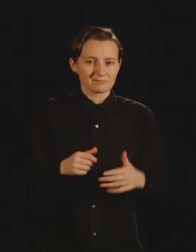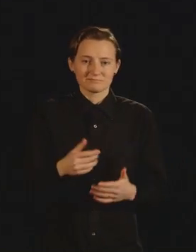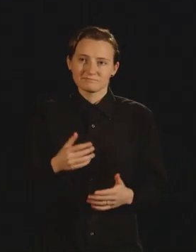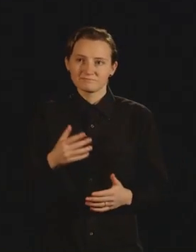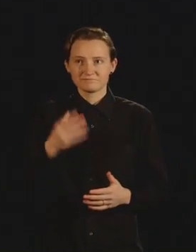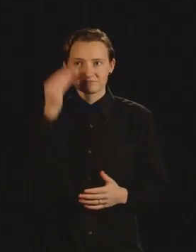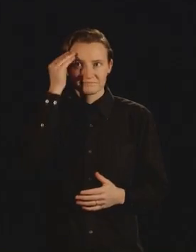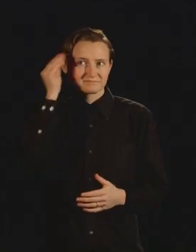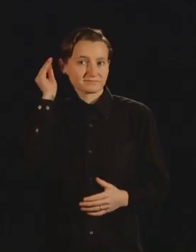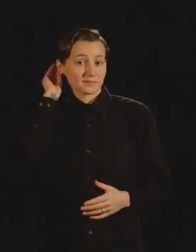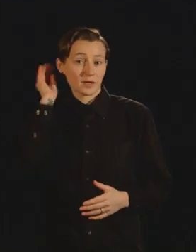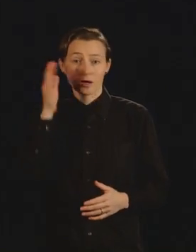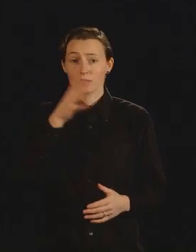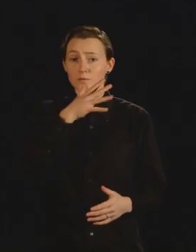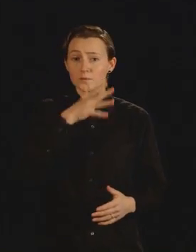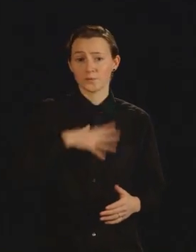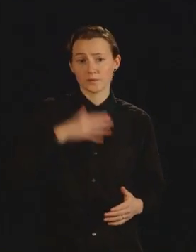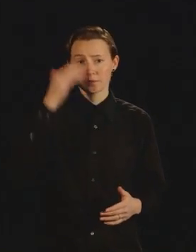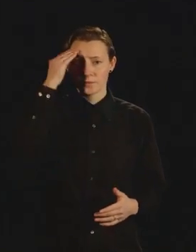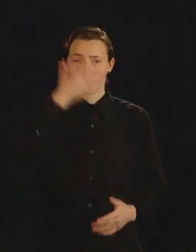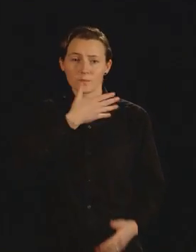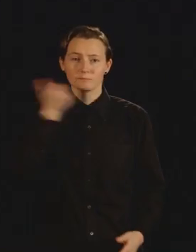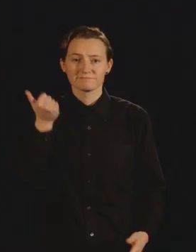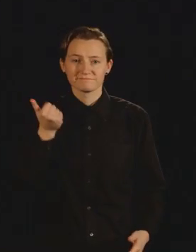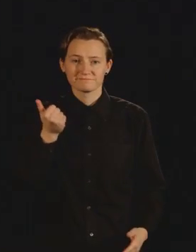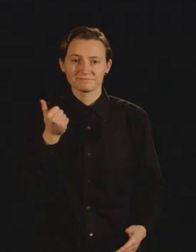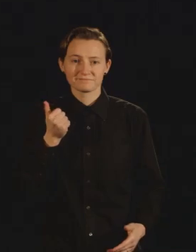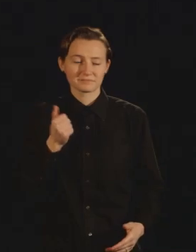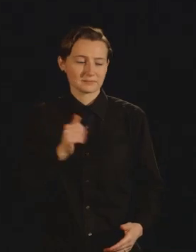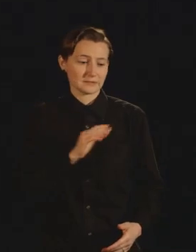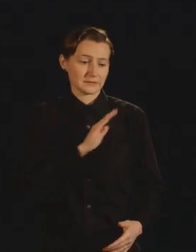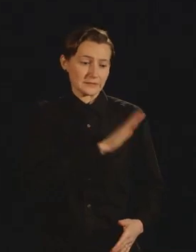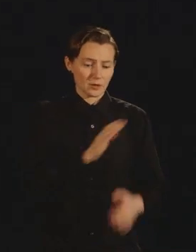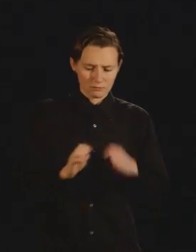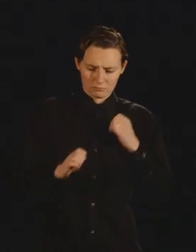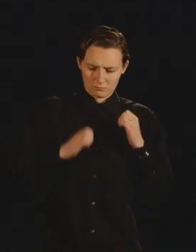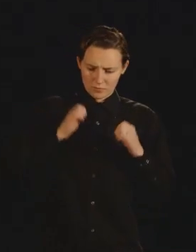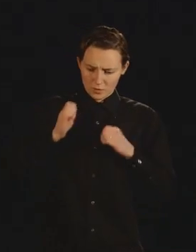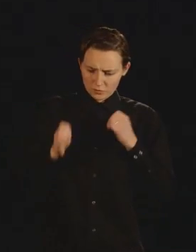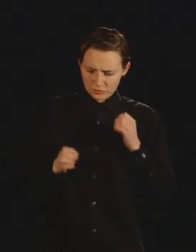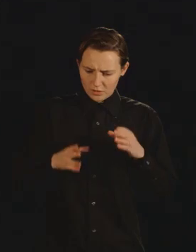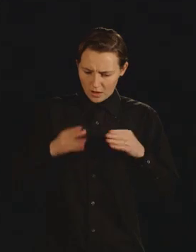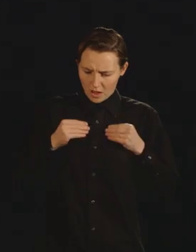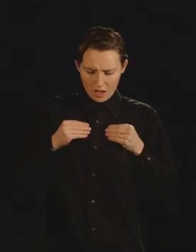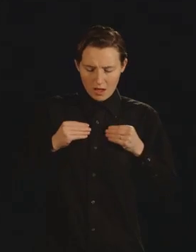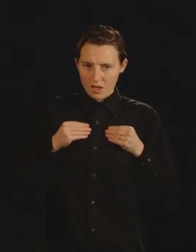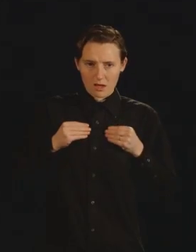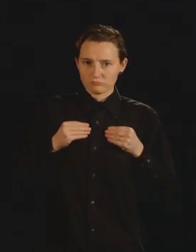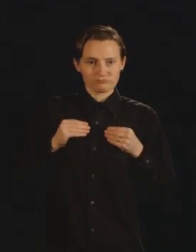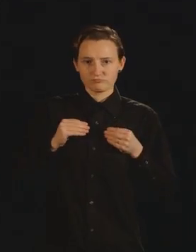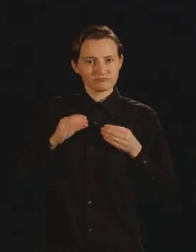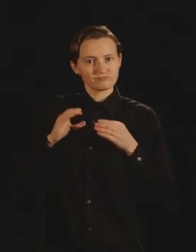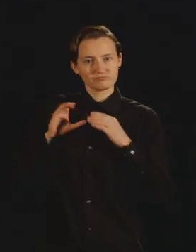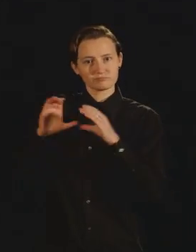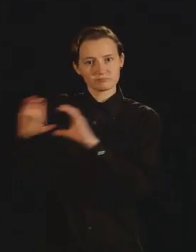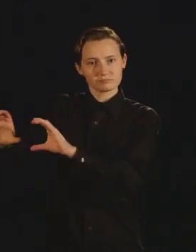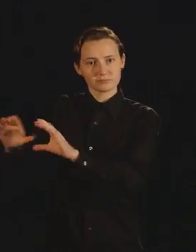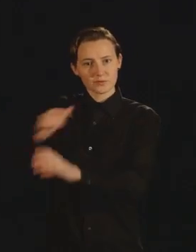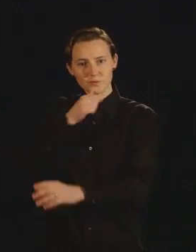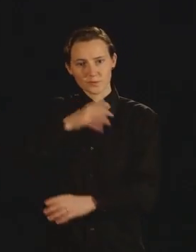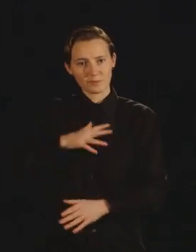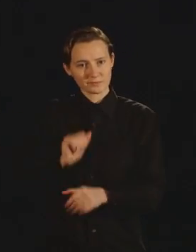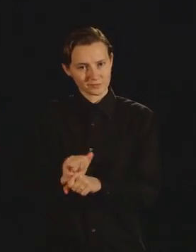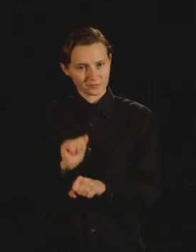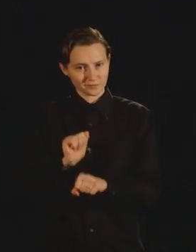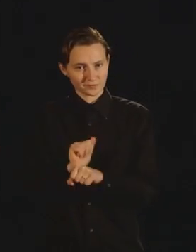how to express it, and it puts us at the center of their emotional lives, even when we do it at work and